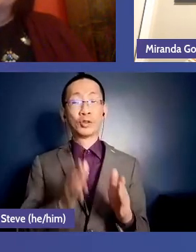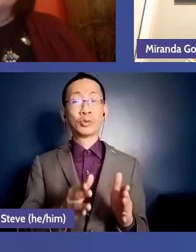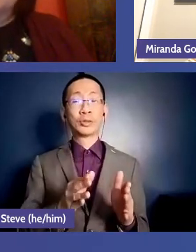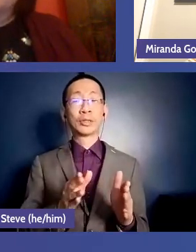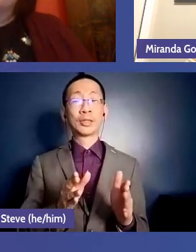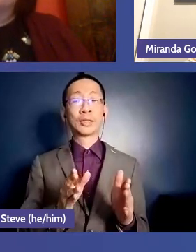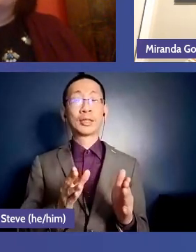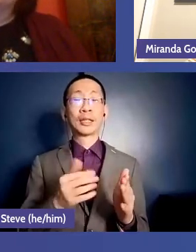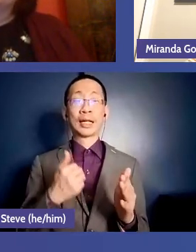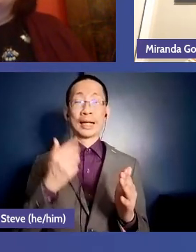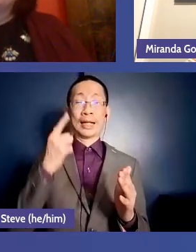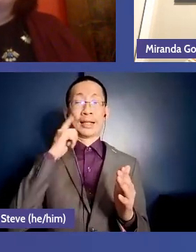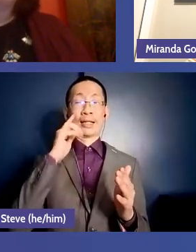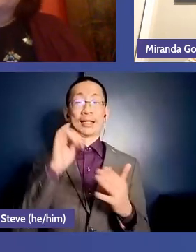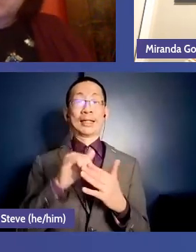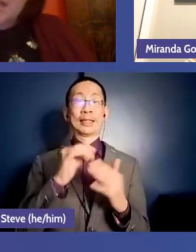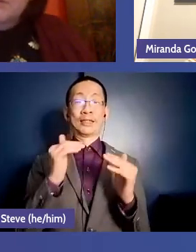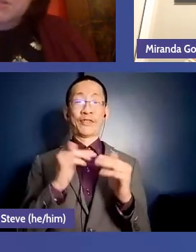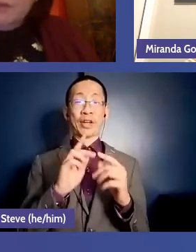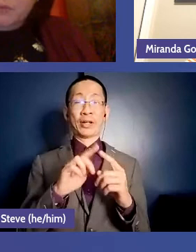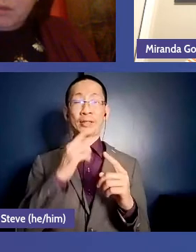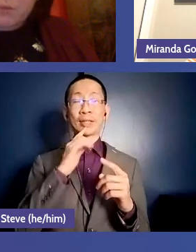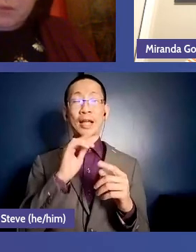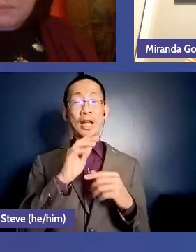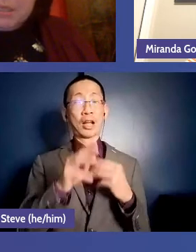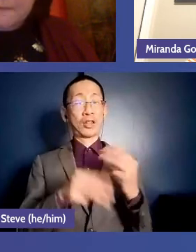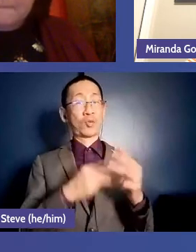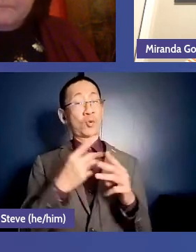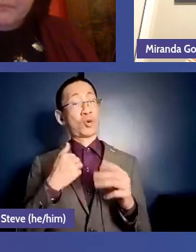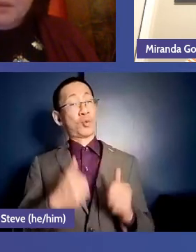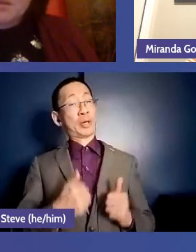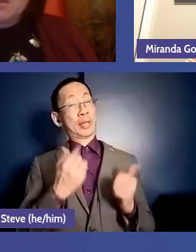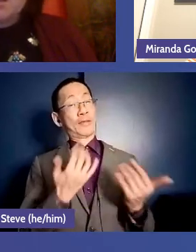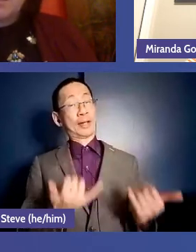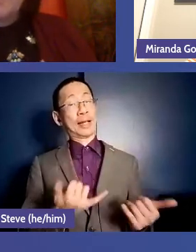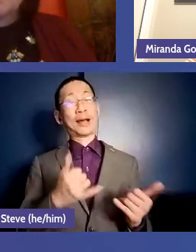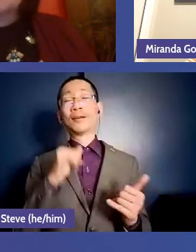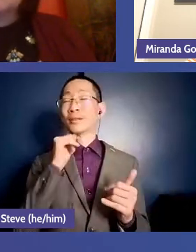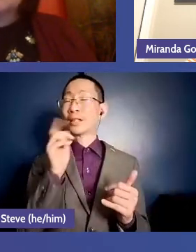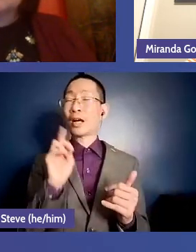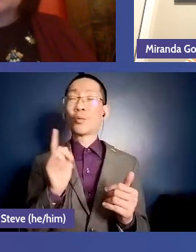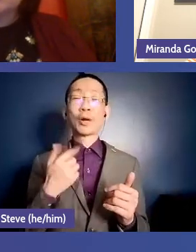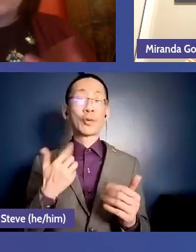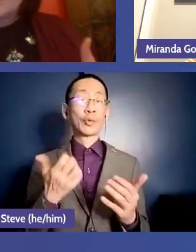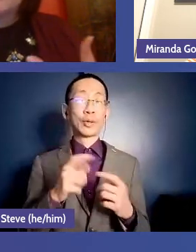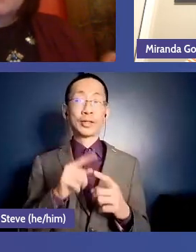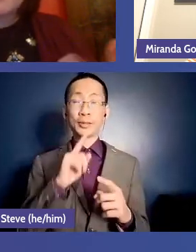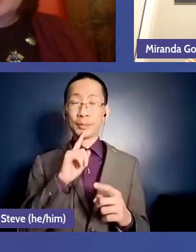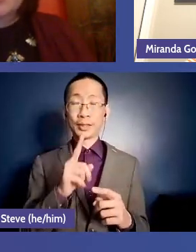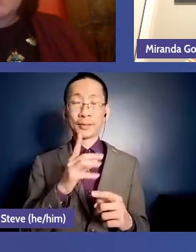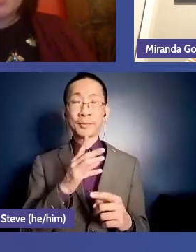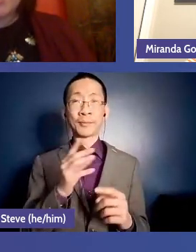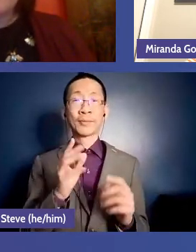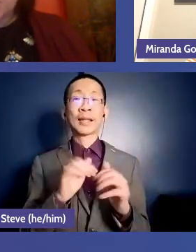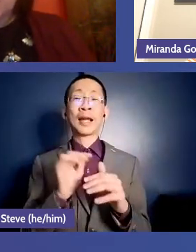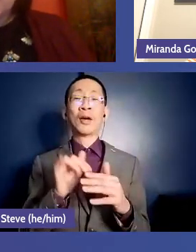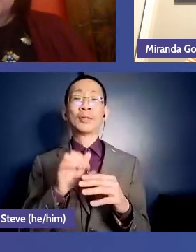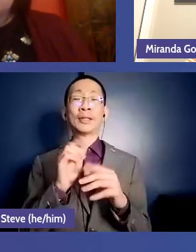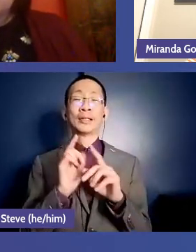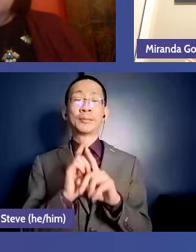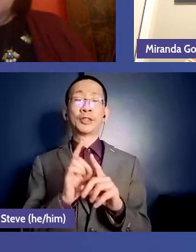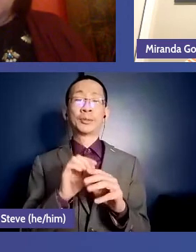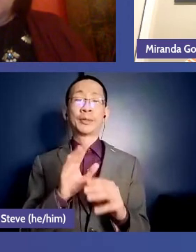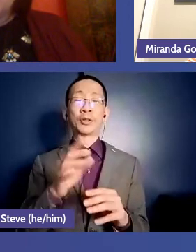it's fair to say that the world we're in now is not the one we want to be in. And, you know, how is mentorship in your